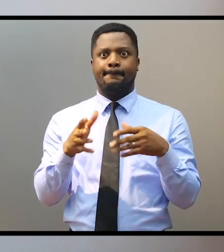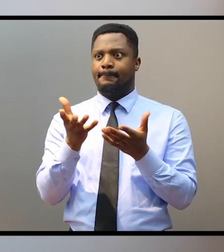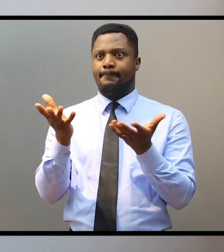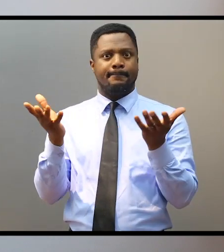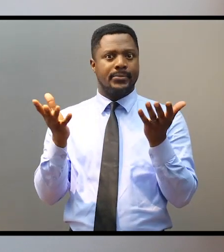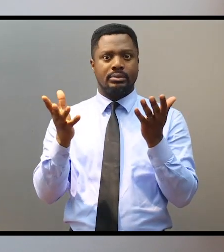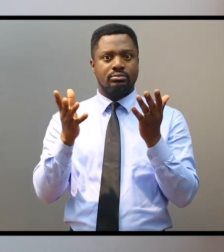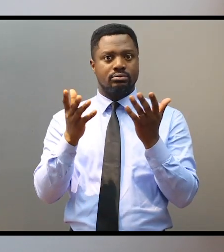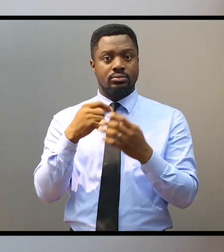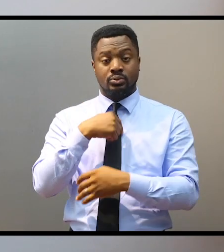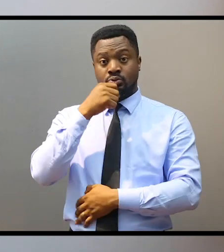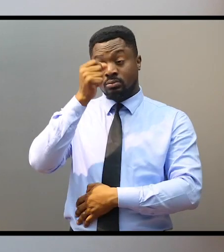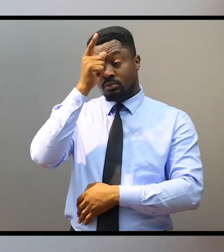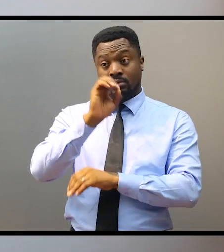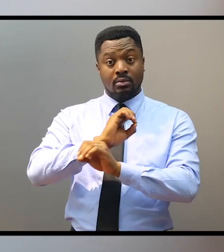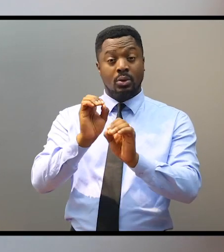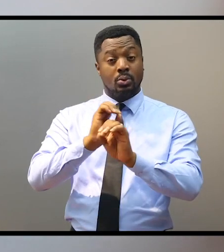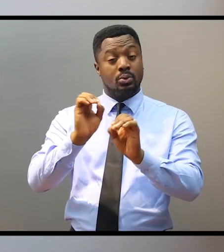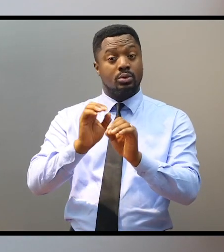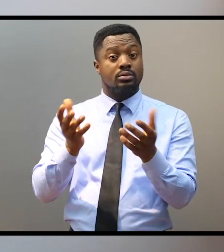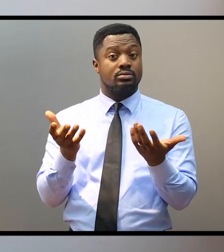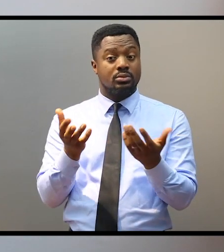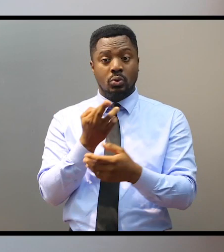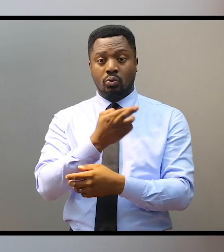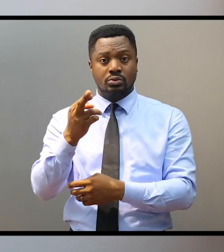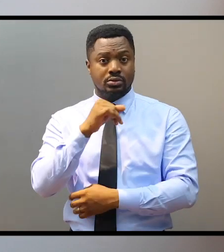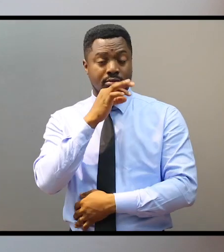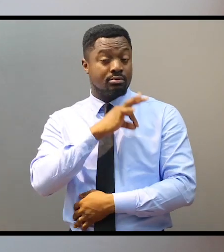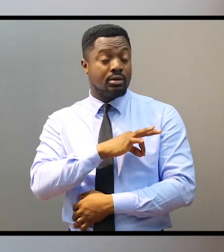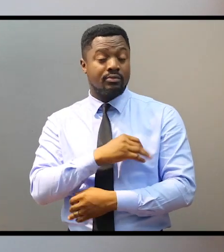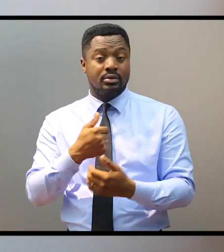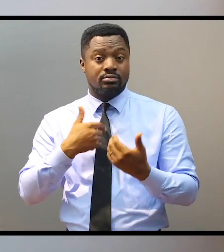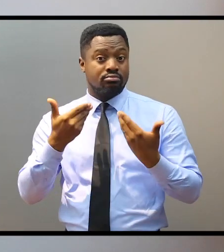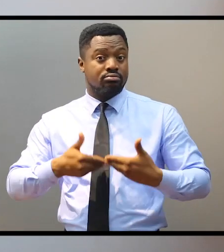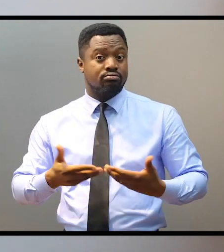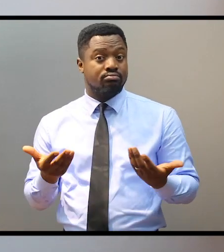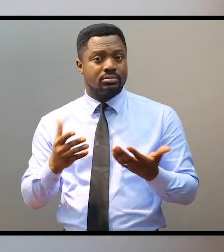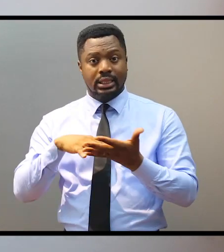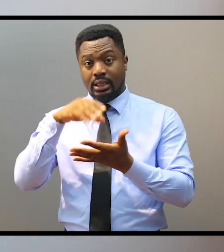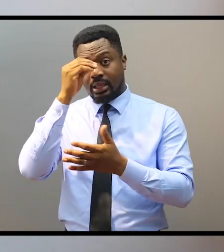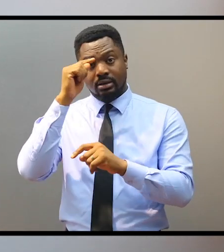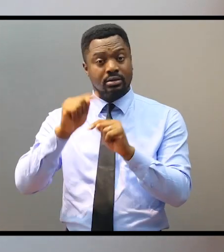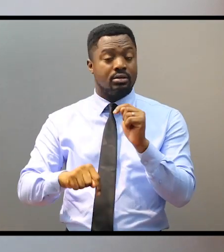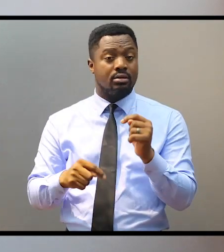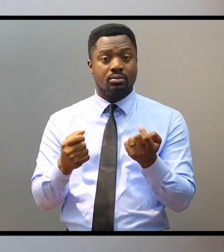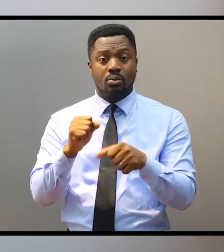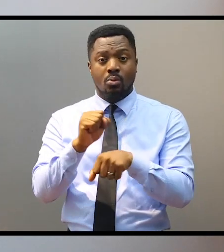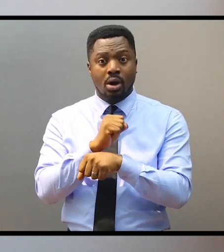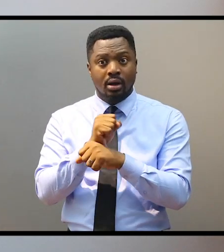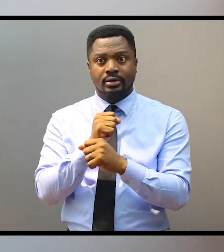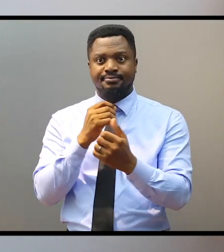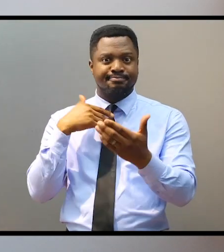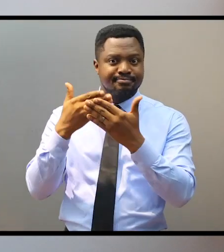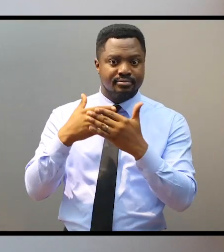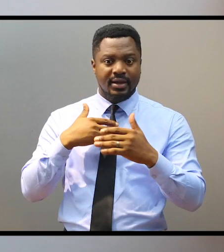um, um, um, resources to be able to also learn and then work